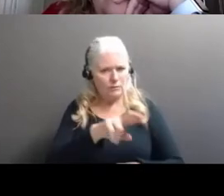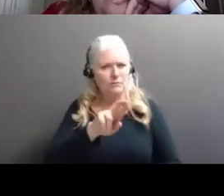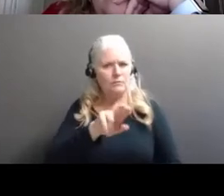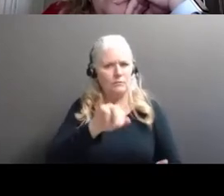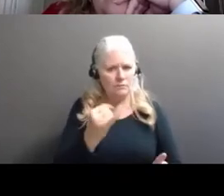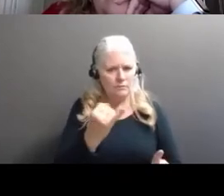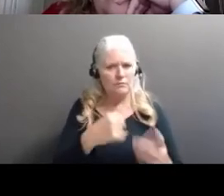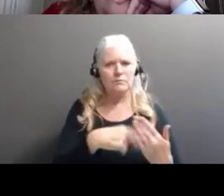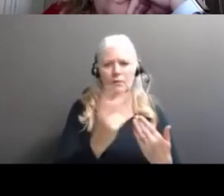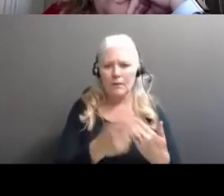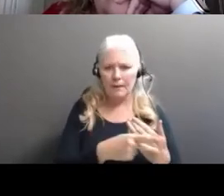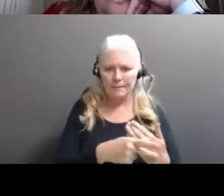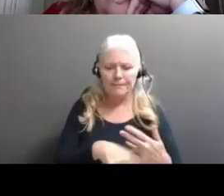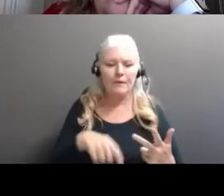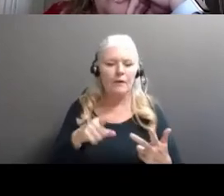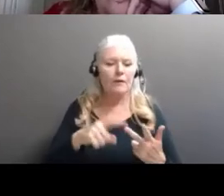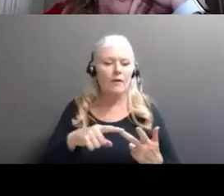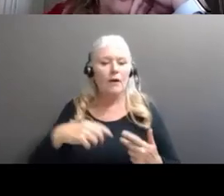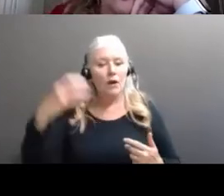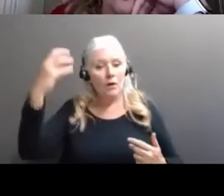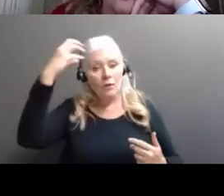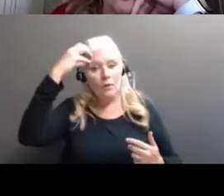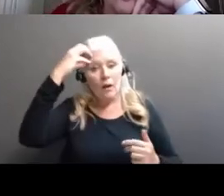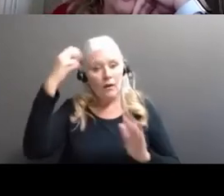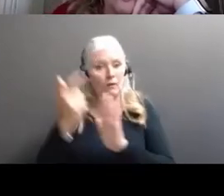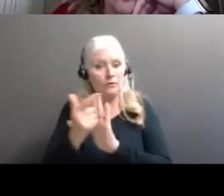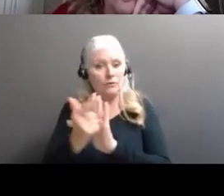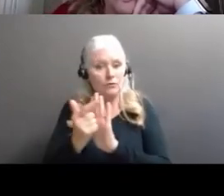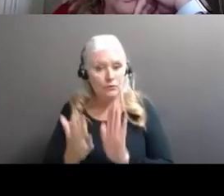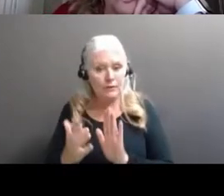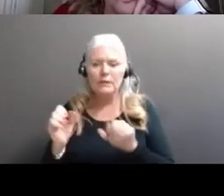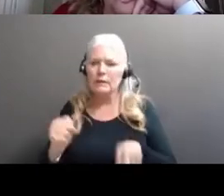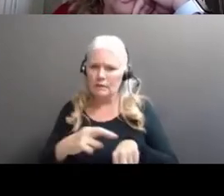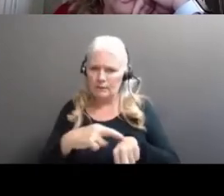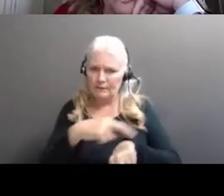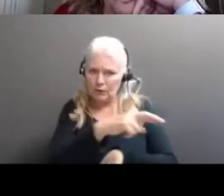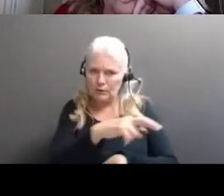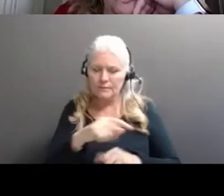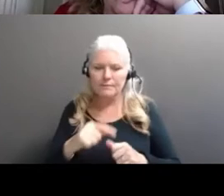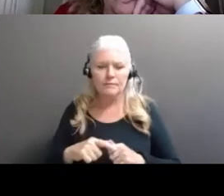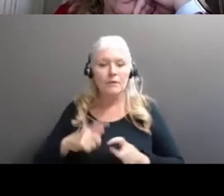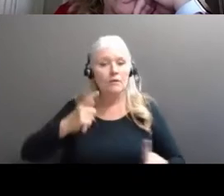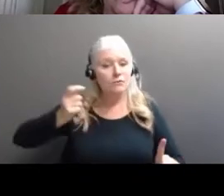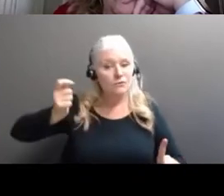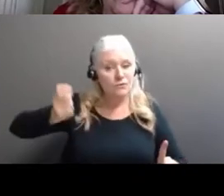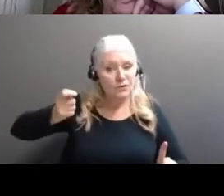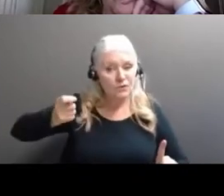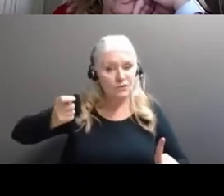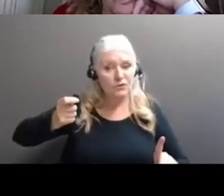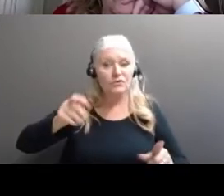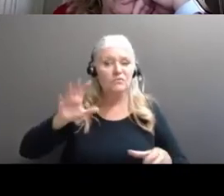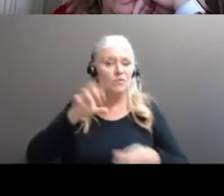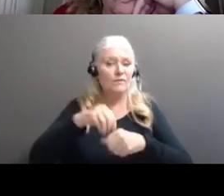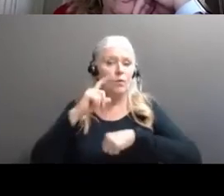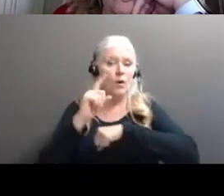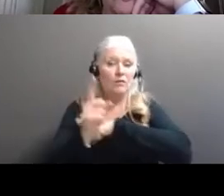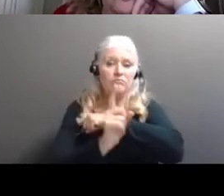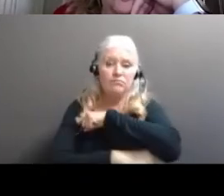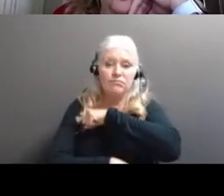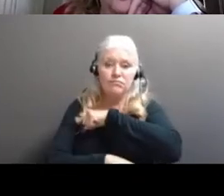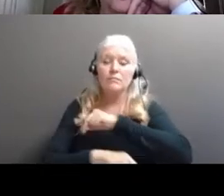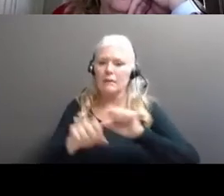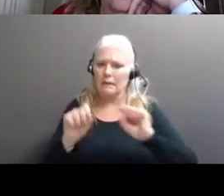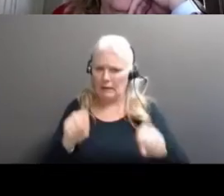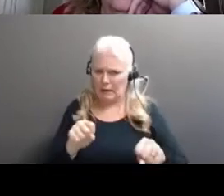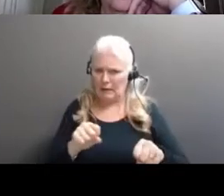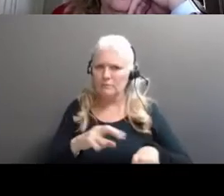course, by the Crown. They can be referred by judges post as part of a sentencing process or informing a